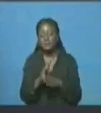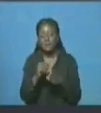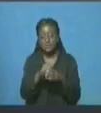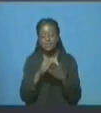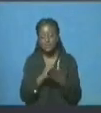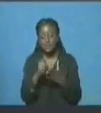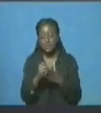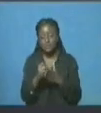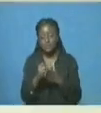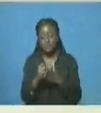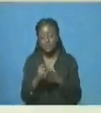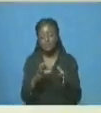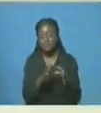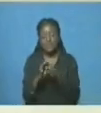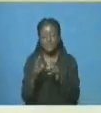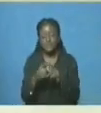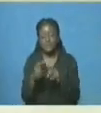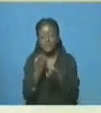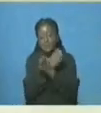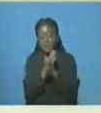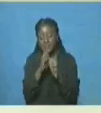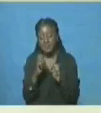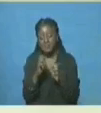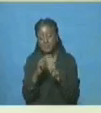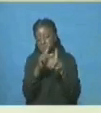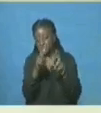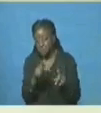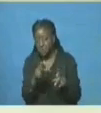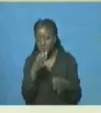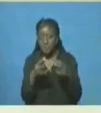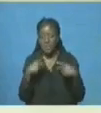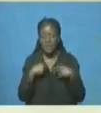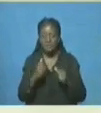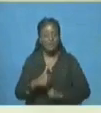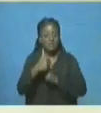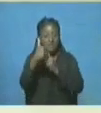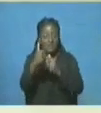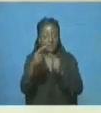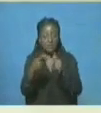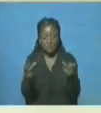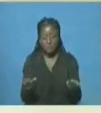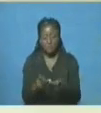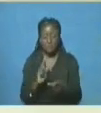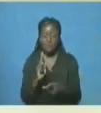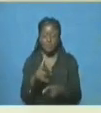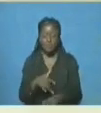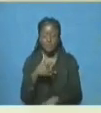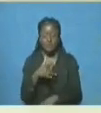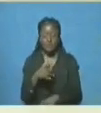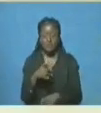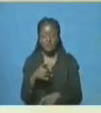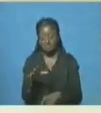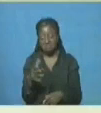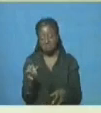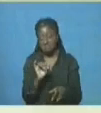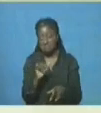Bahamians. The question is whether or not we have advanced to a point where we feel like owners, not